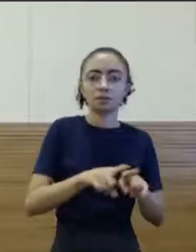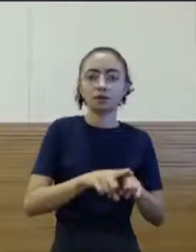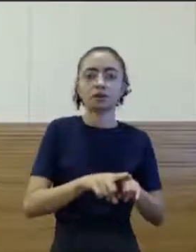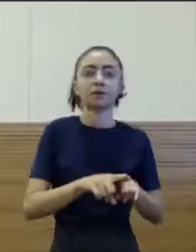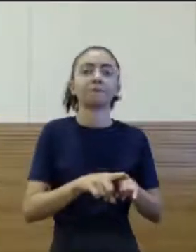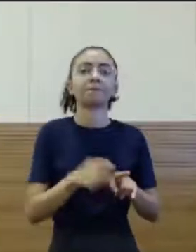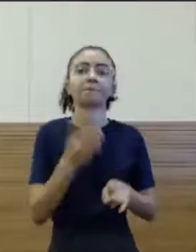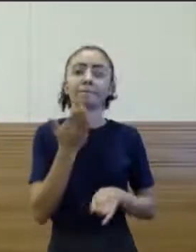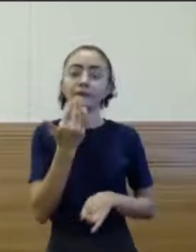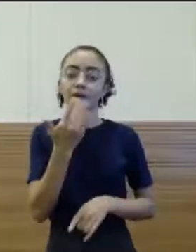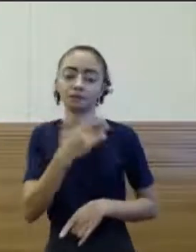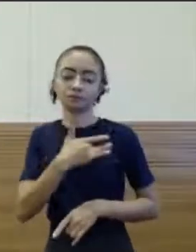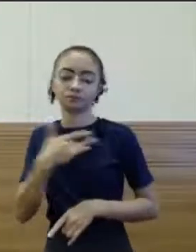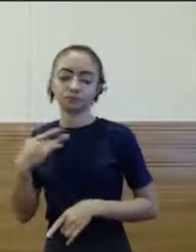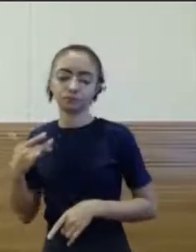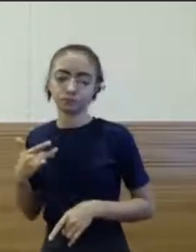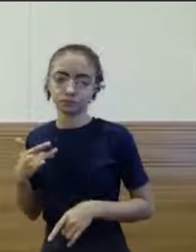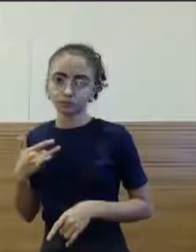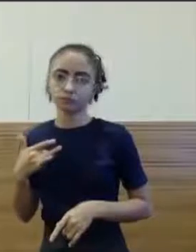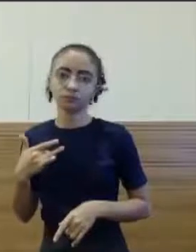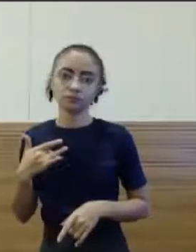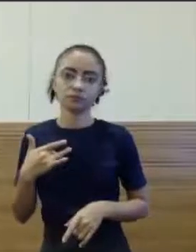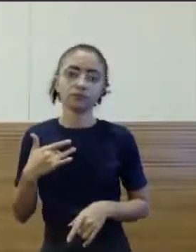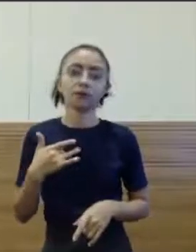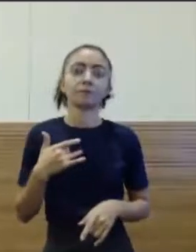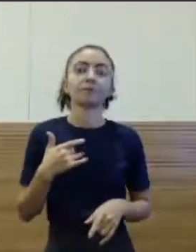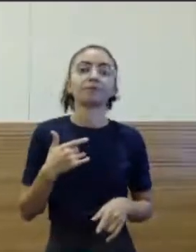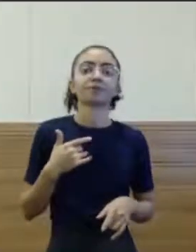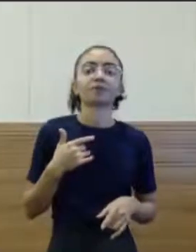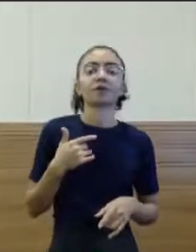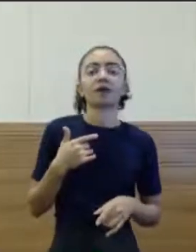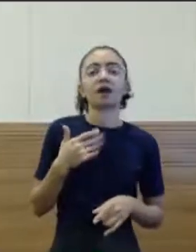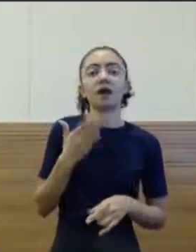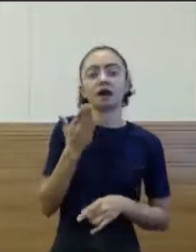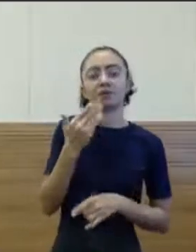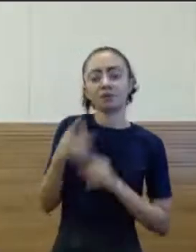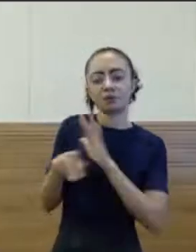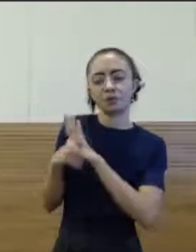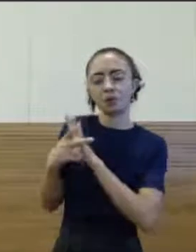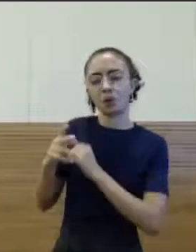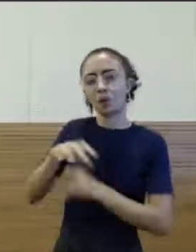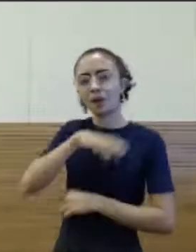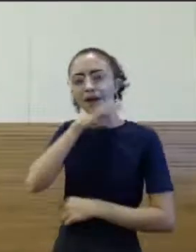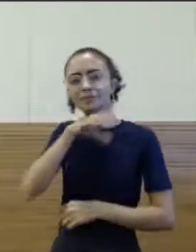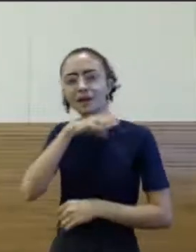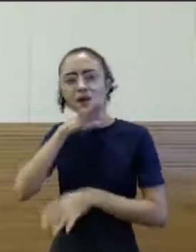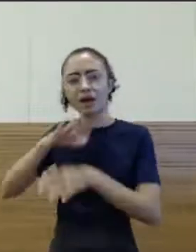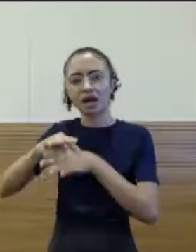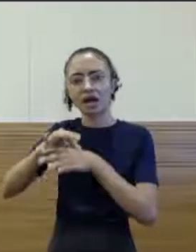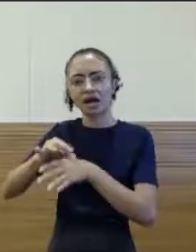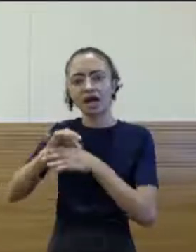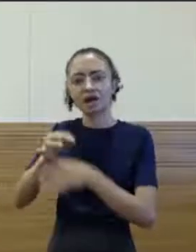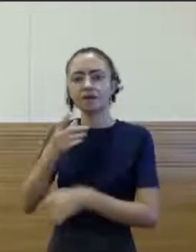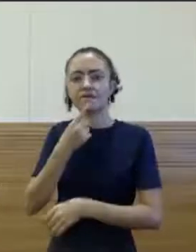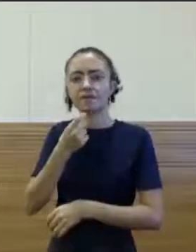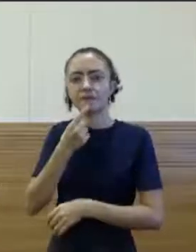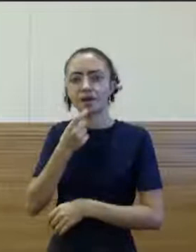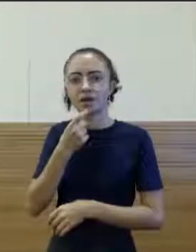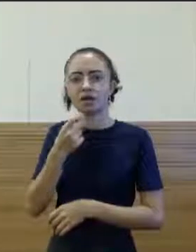food, and to decrease the consumption of the animal product, especially